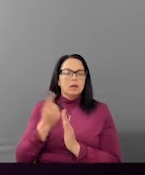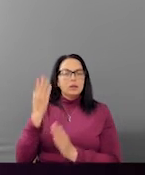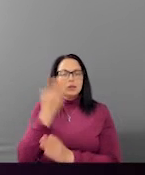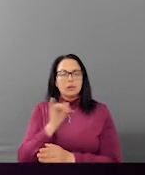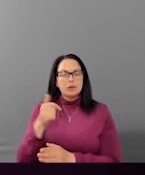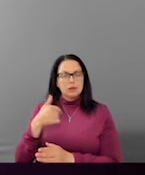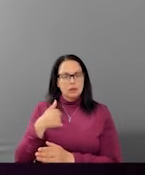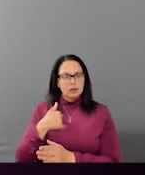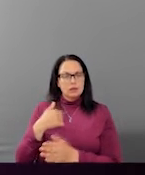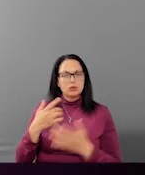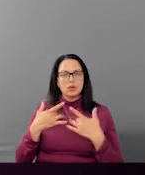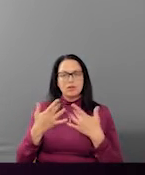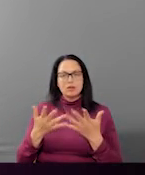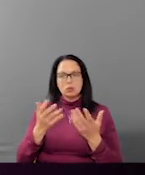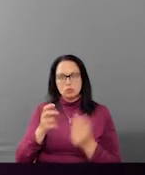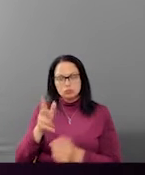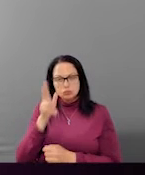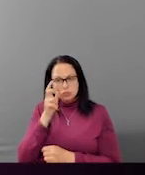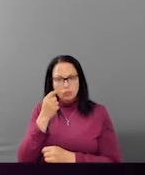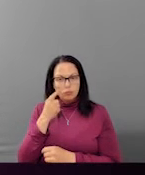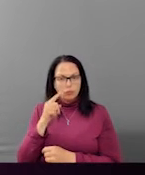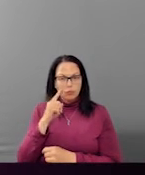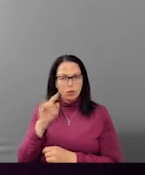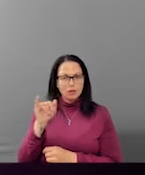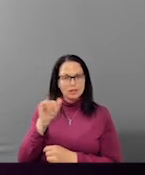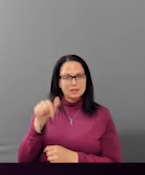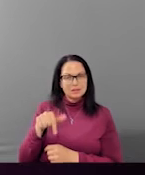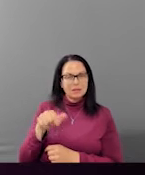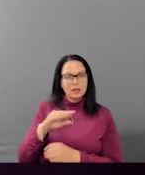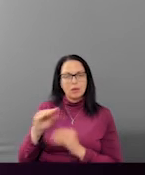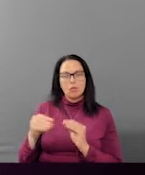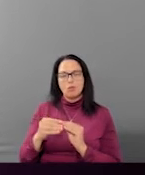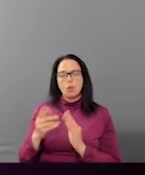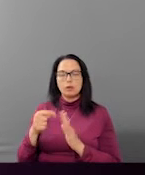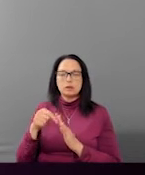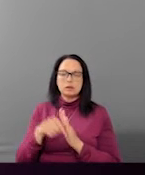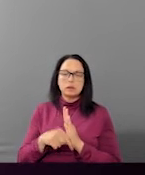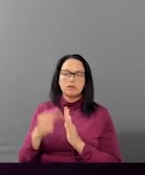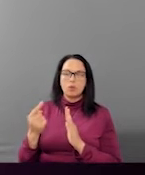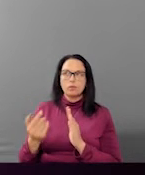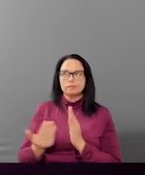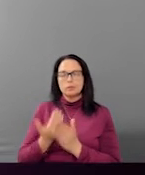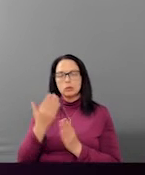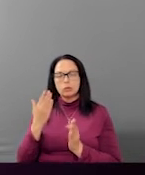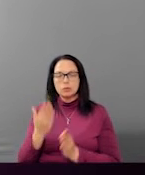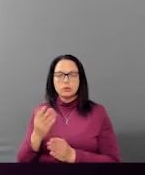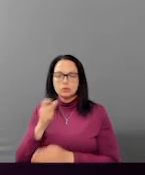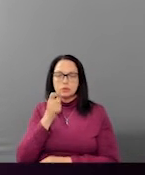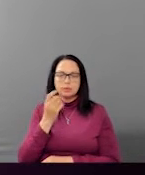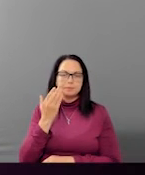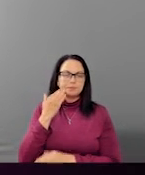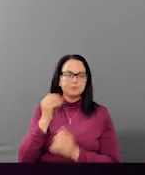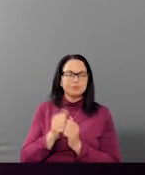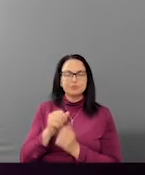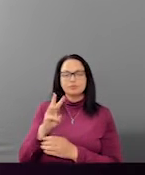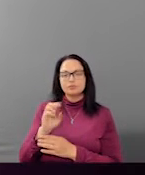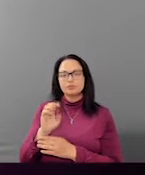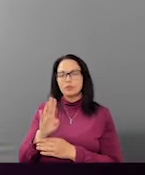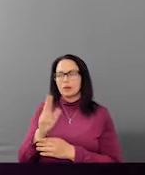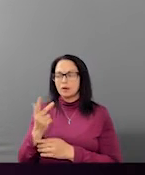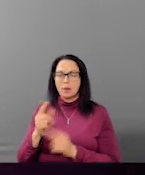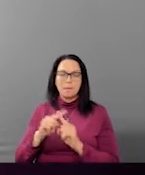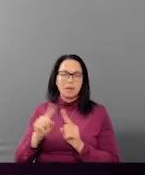you want to listen for, this is kind of getting like a little bit more into the weeds for someone who might not be super familiar with Web3, but to simplify